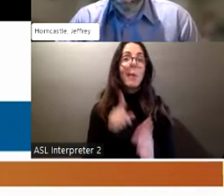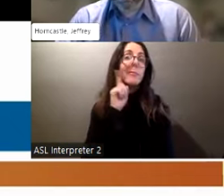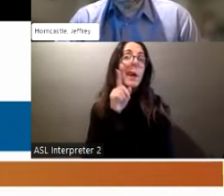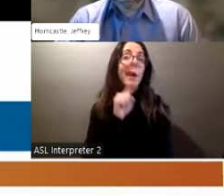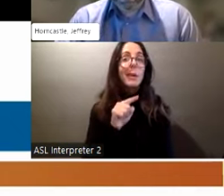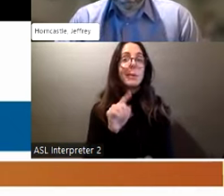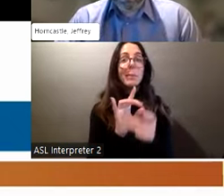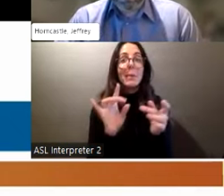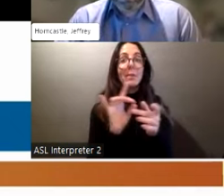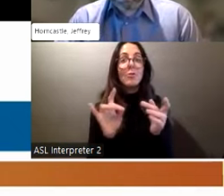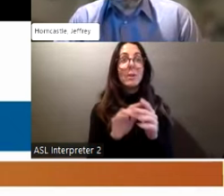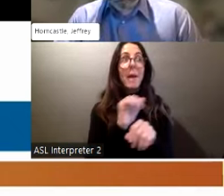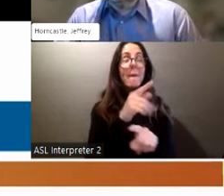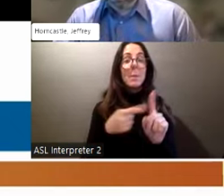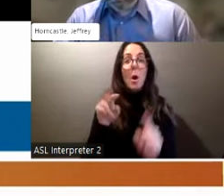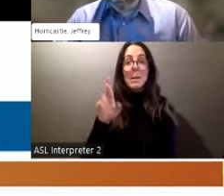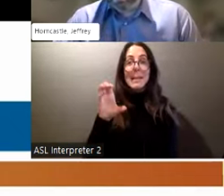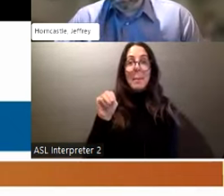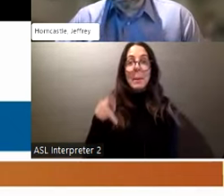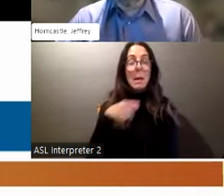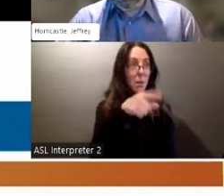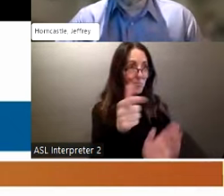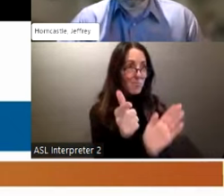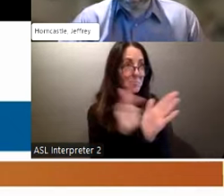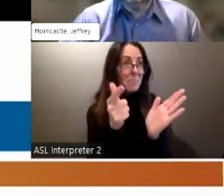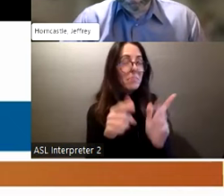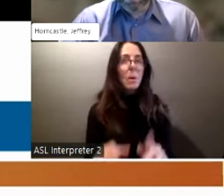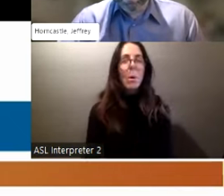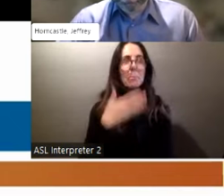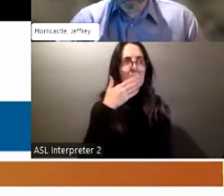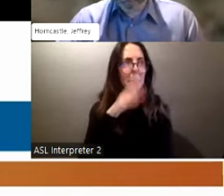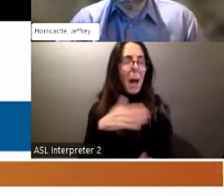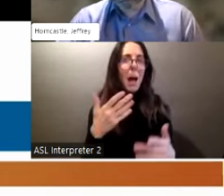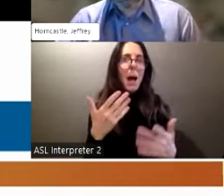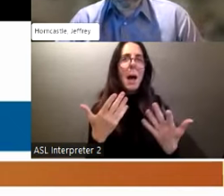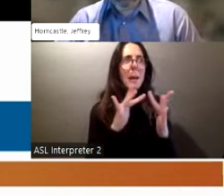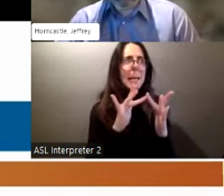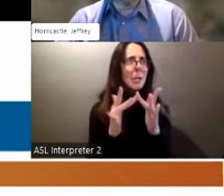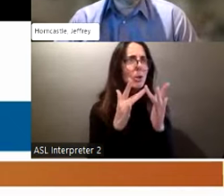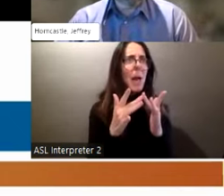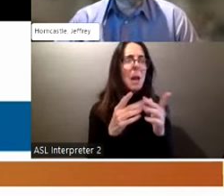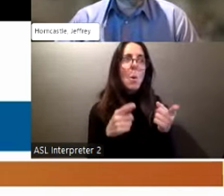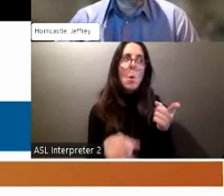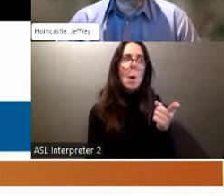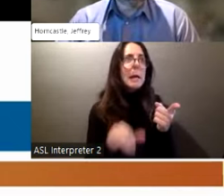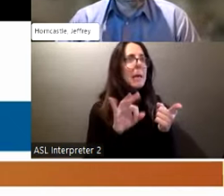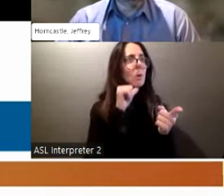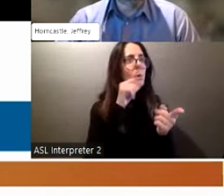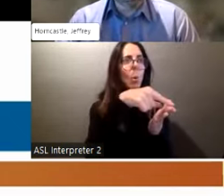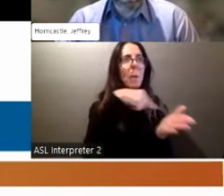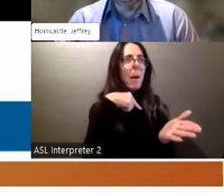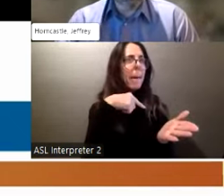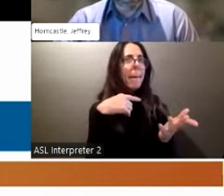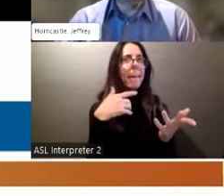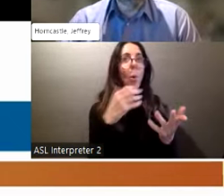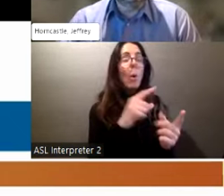been basically breaking the law or doing something you shouldn't have been on the internet. And if you don't send reply